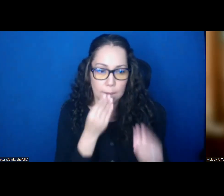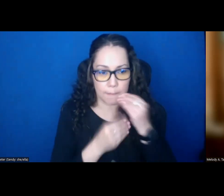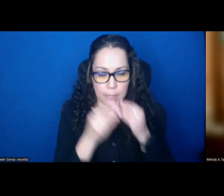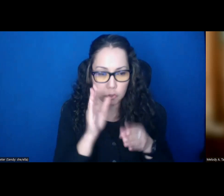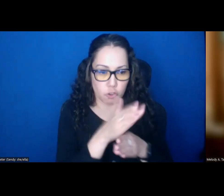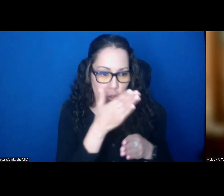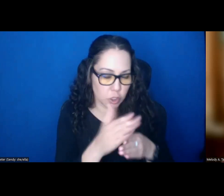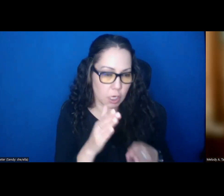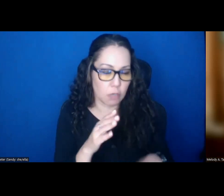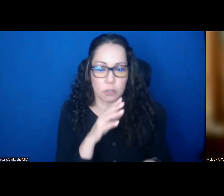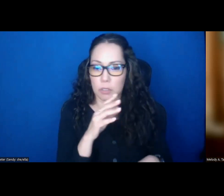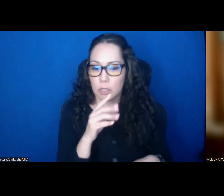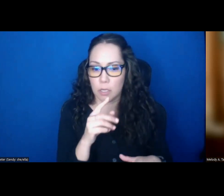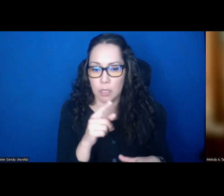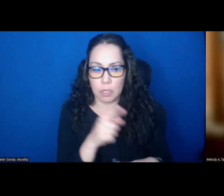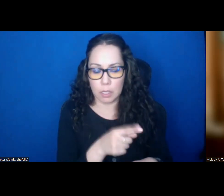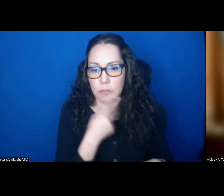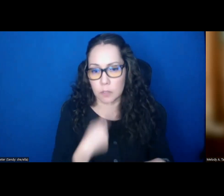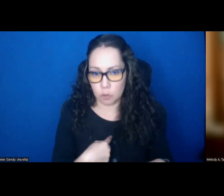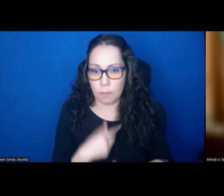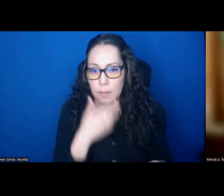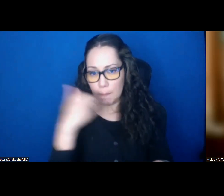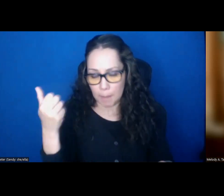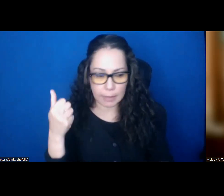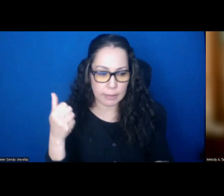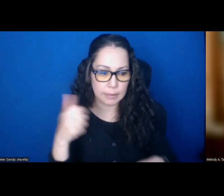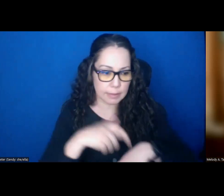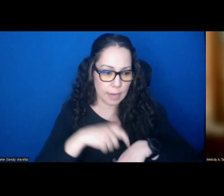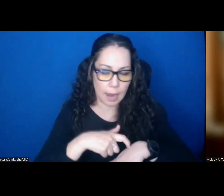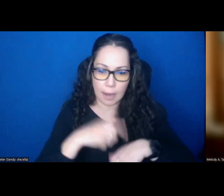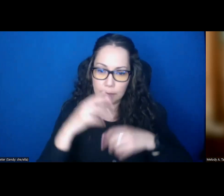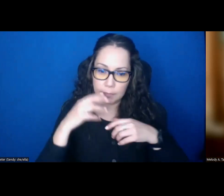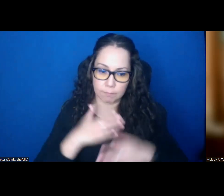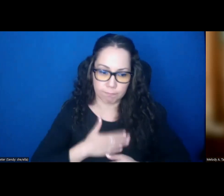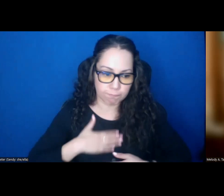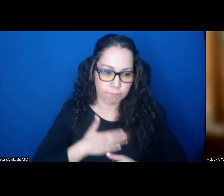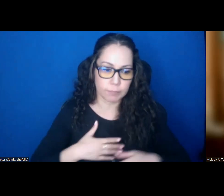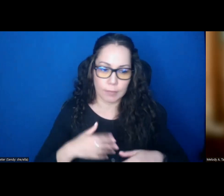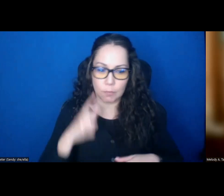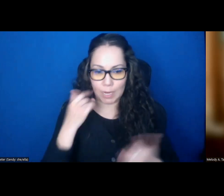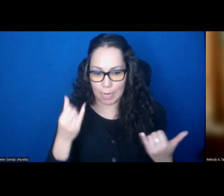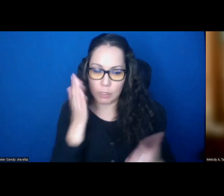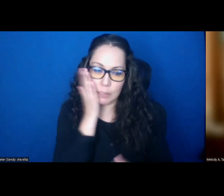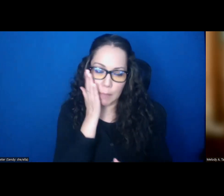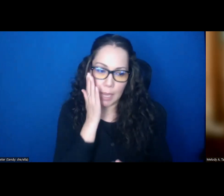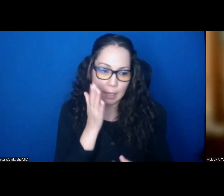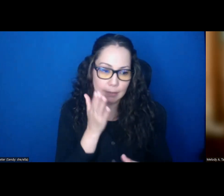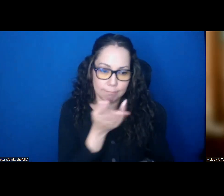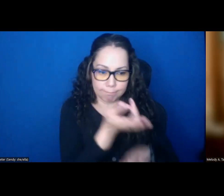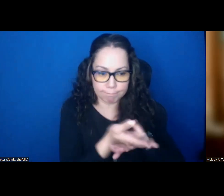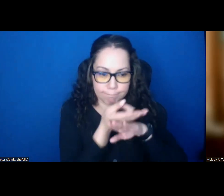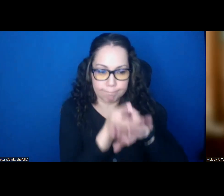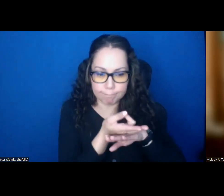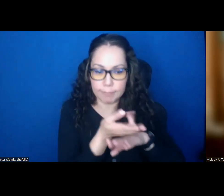sometimes she said that some of the best times that she's had, she's bedridden, which creates other